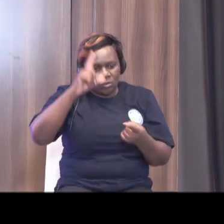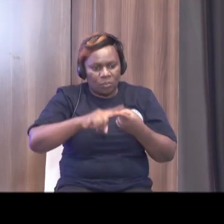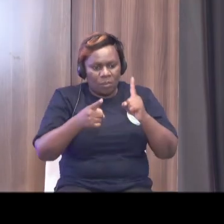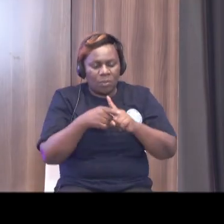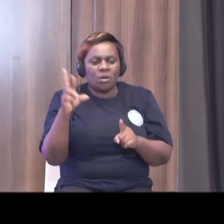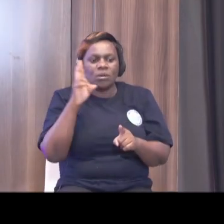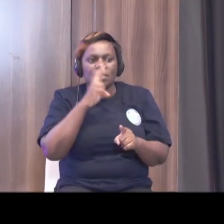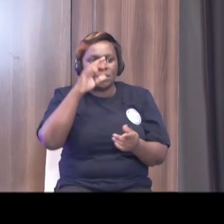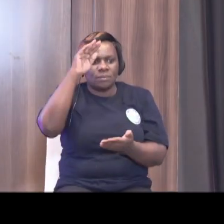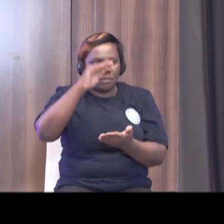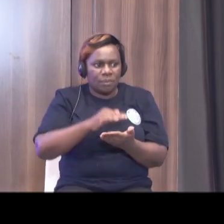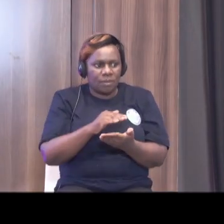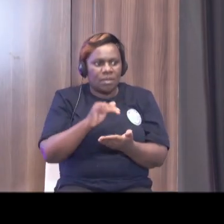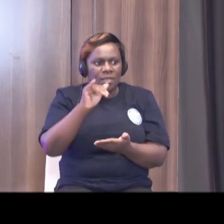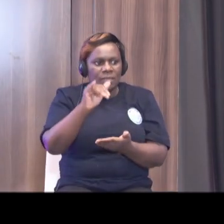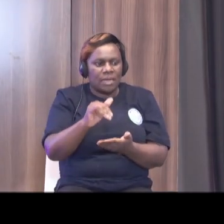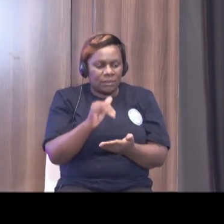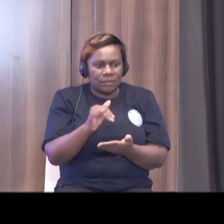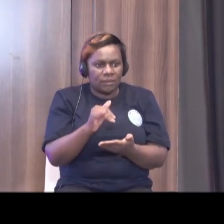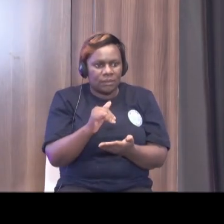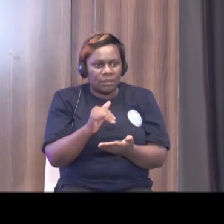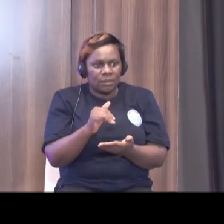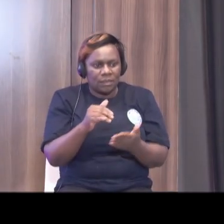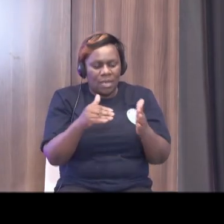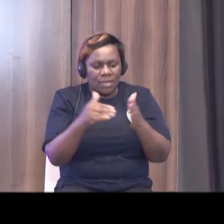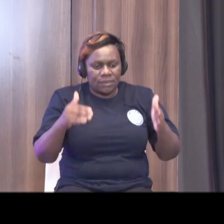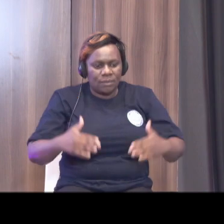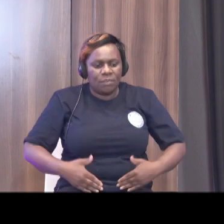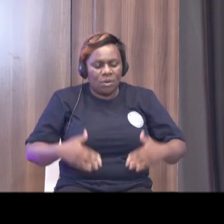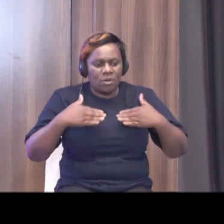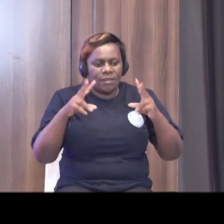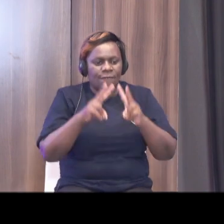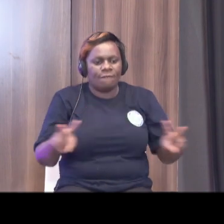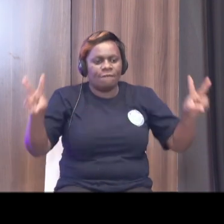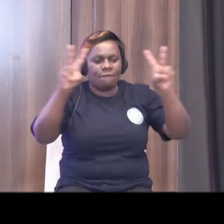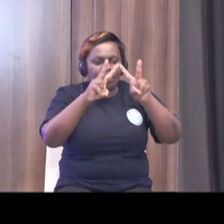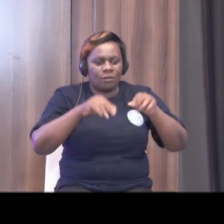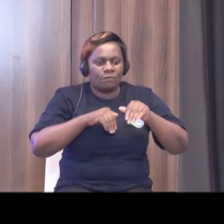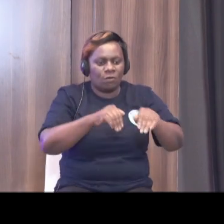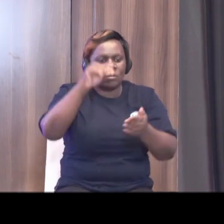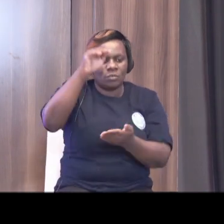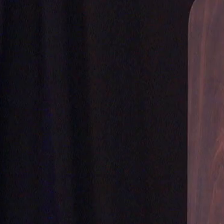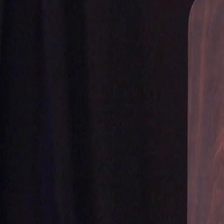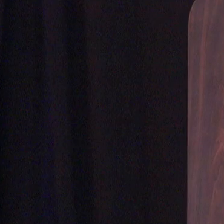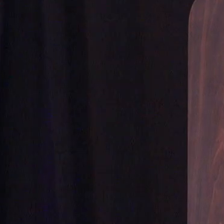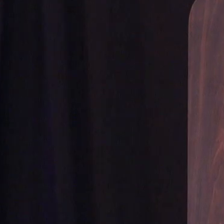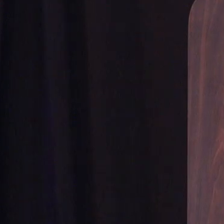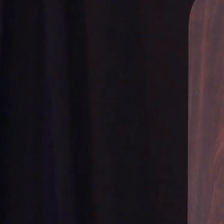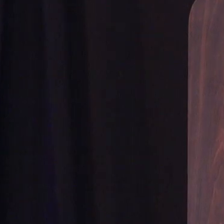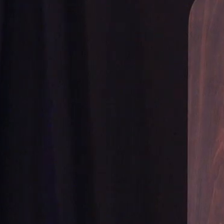risk reduction, it's that asterisk, that antibody value that corresponds with the reduction in disease